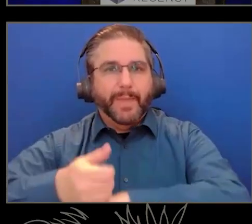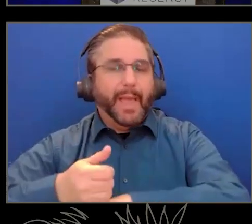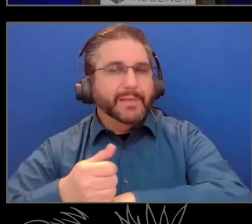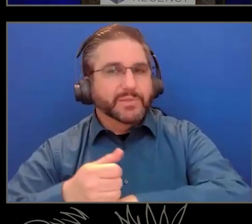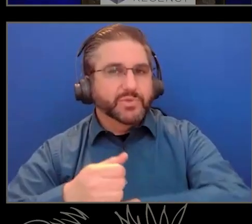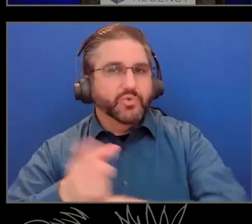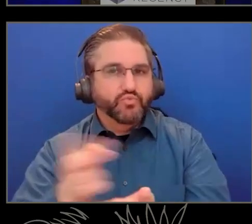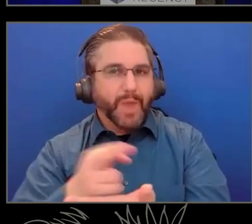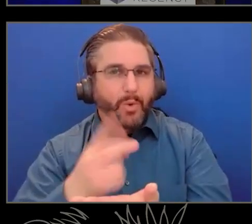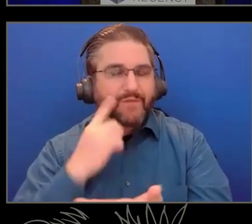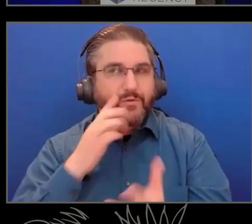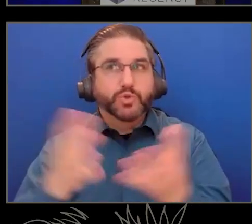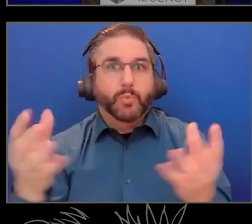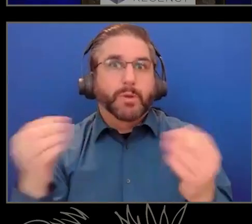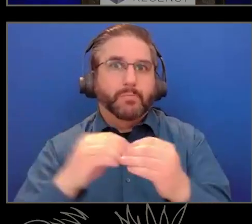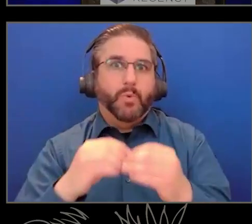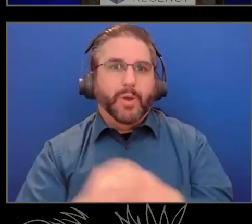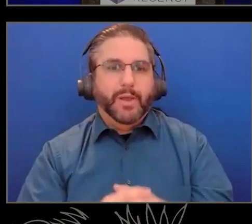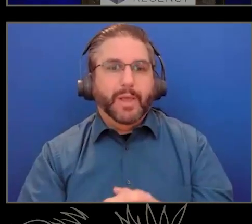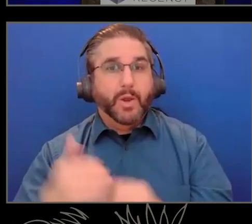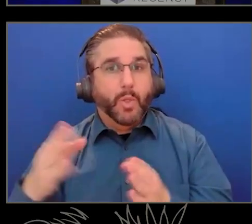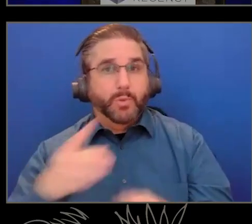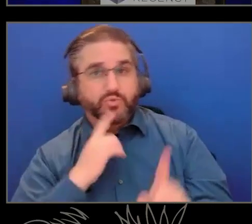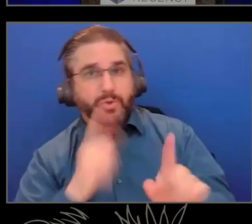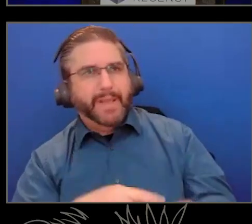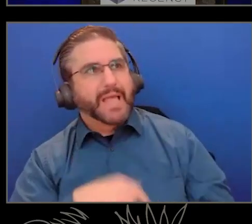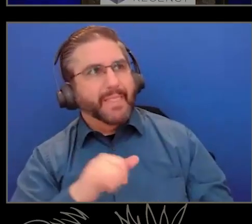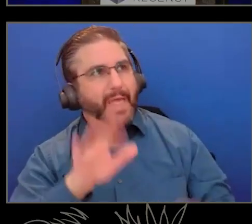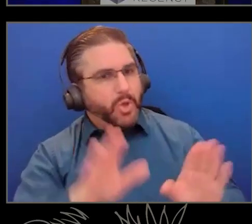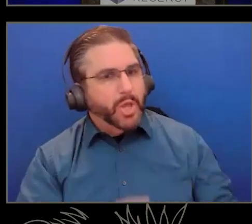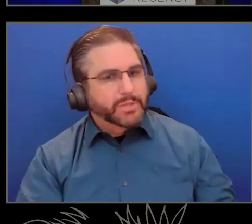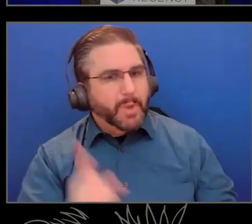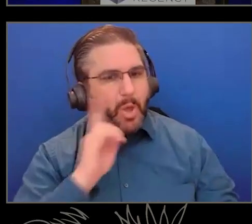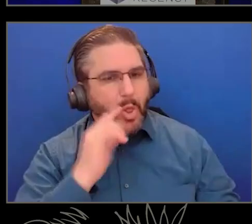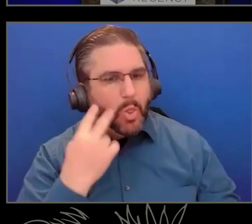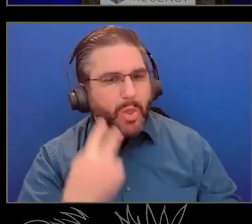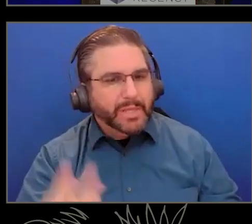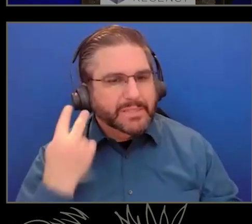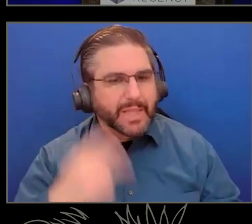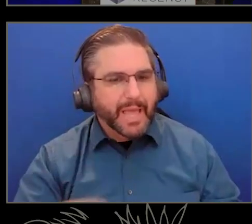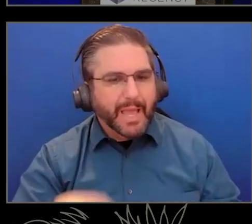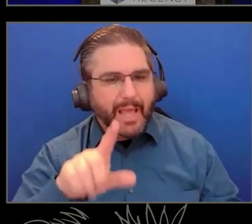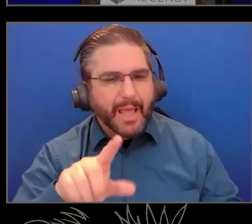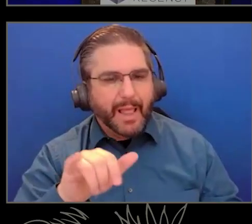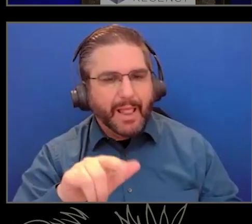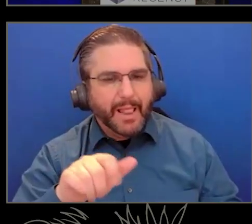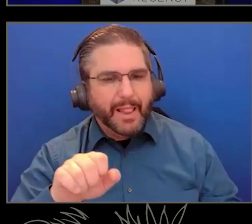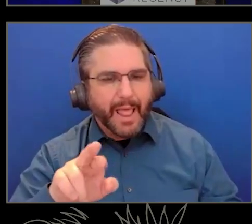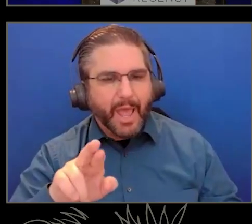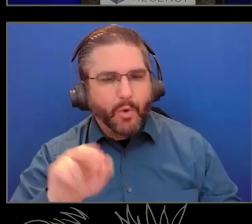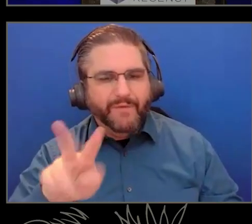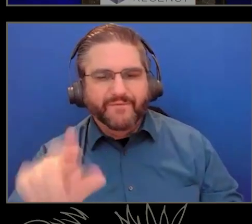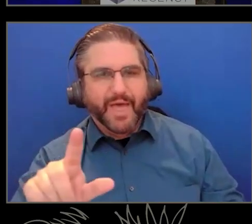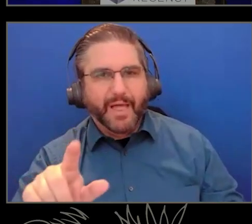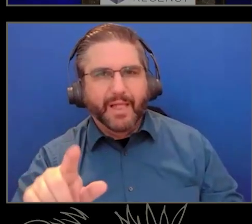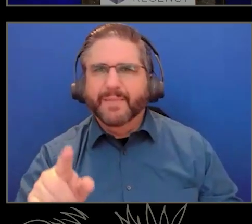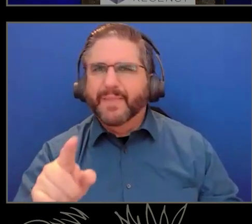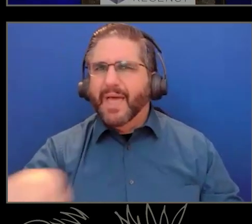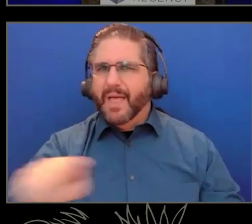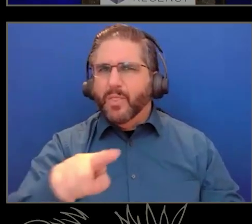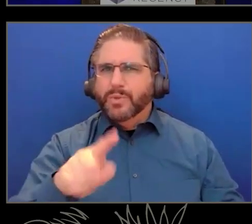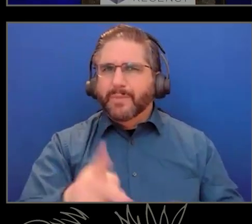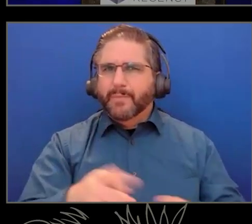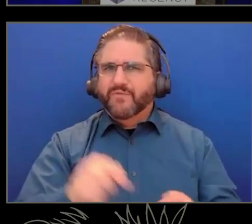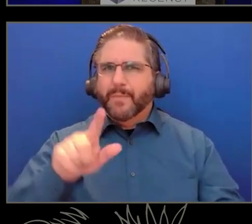more. And someone actually responded and was like, this is awesome. This reminds me of Laravel resource controller. Or Laravel folks in the crowd, they all avoid these talks, I figured. OK,